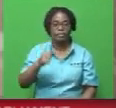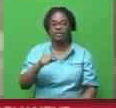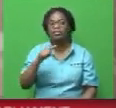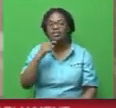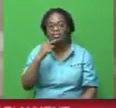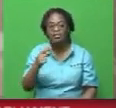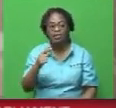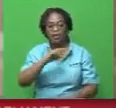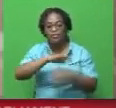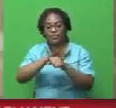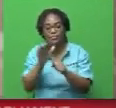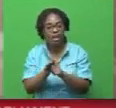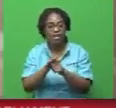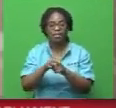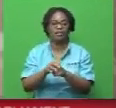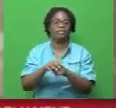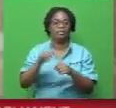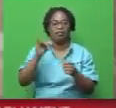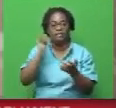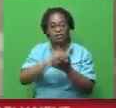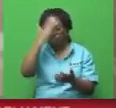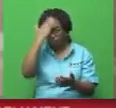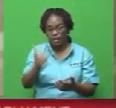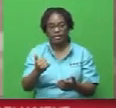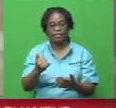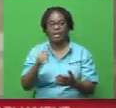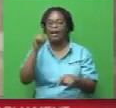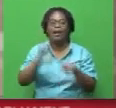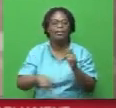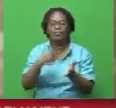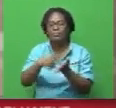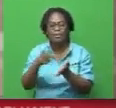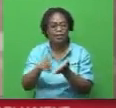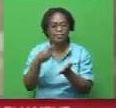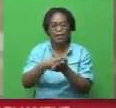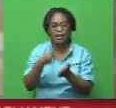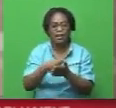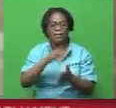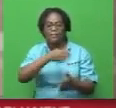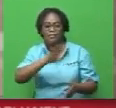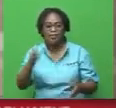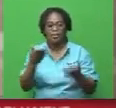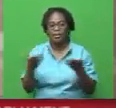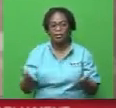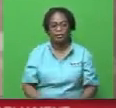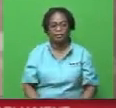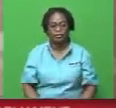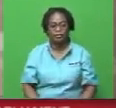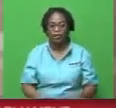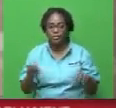its incompetence and failure to improve the lives of citizens. They have done so for the last three budgets that we have stood here and listened